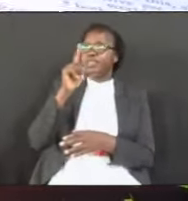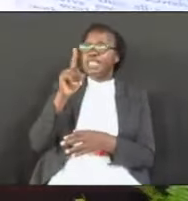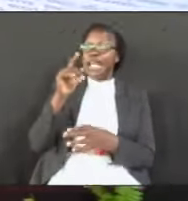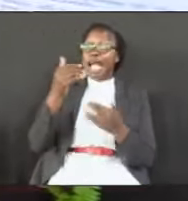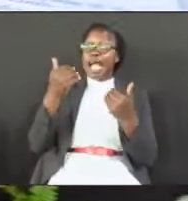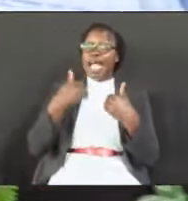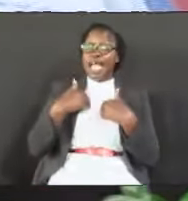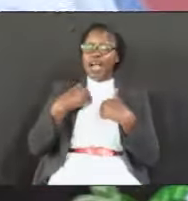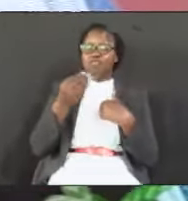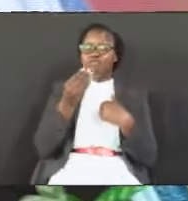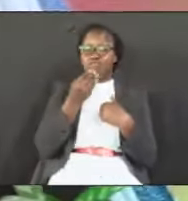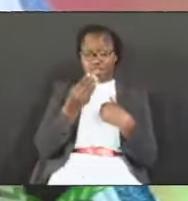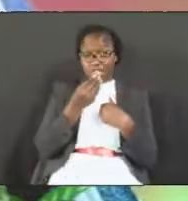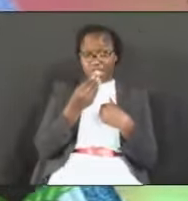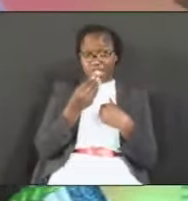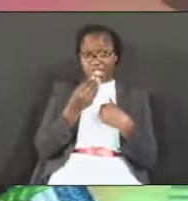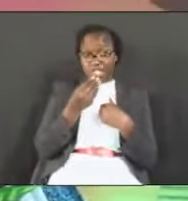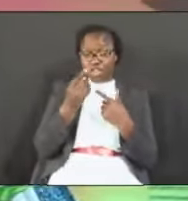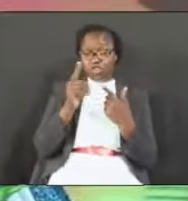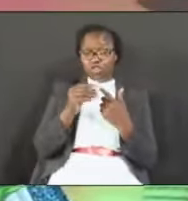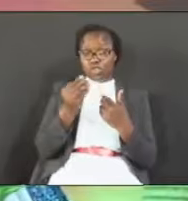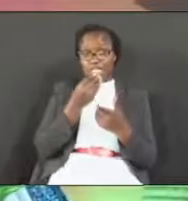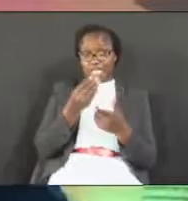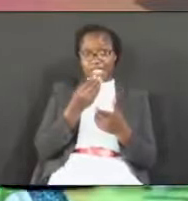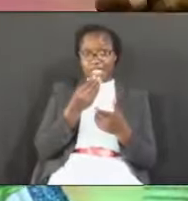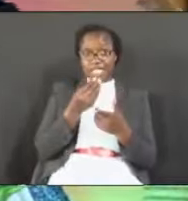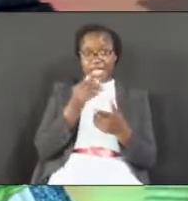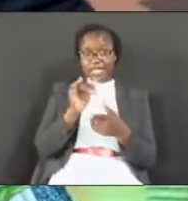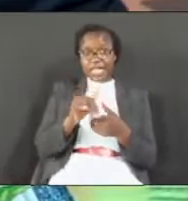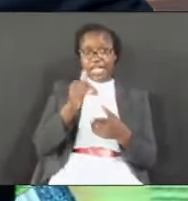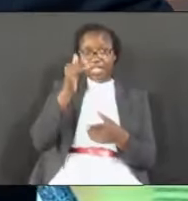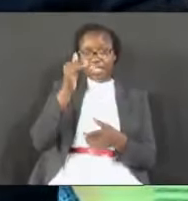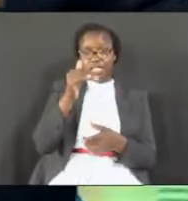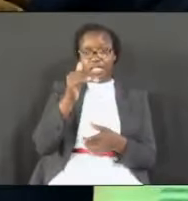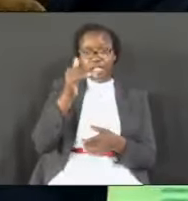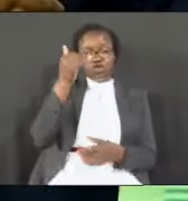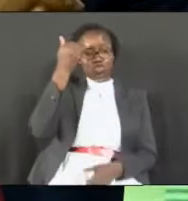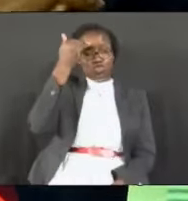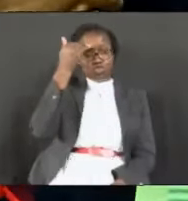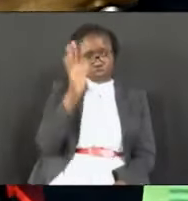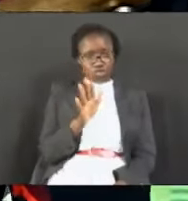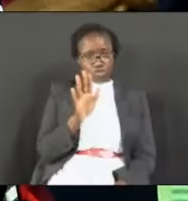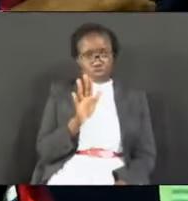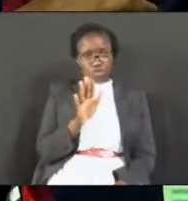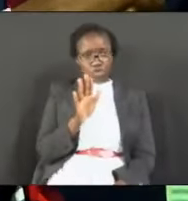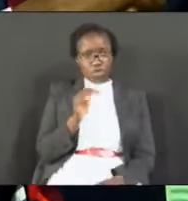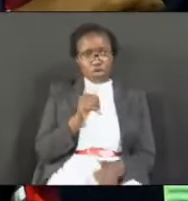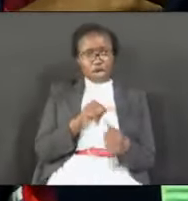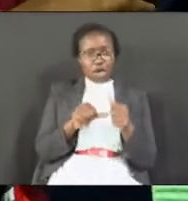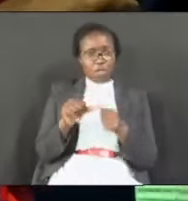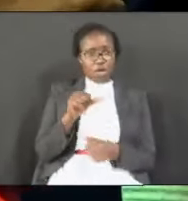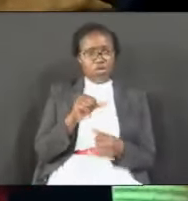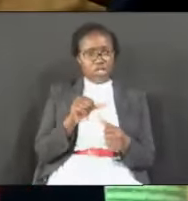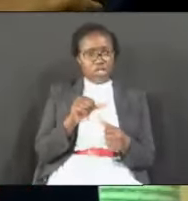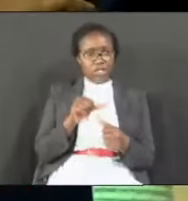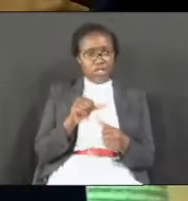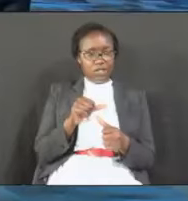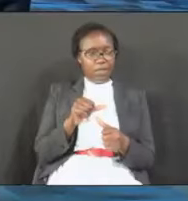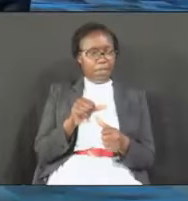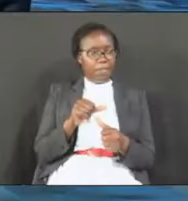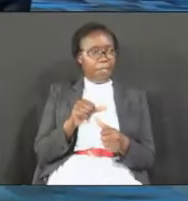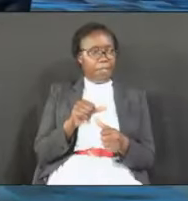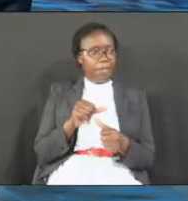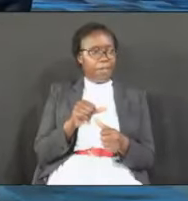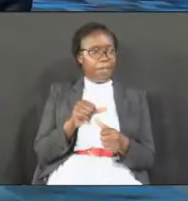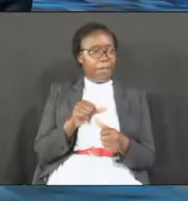food to eat that you know not of. Let me